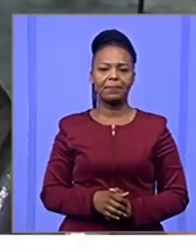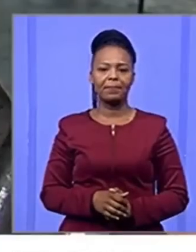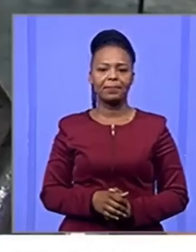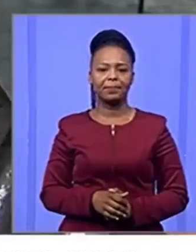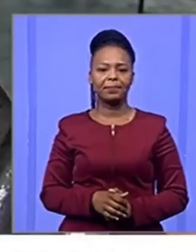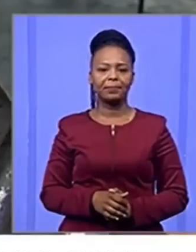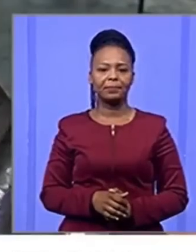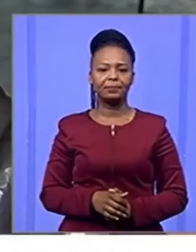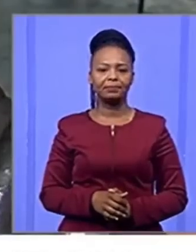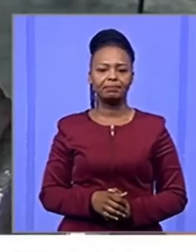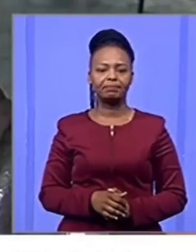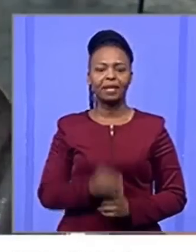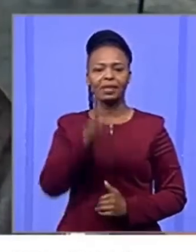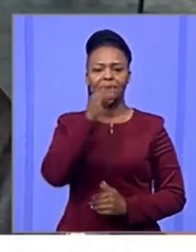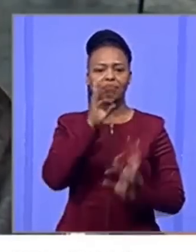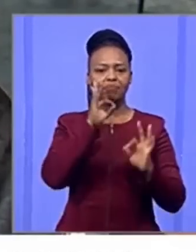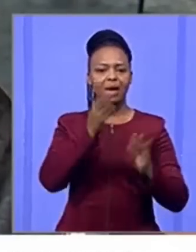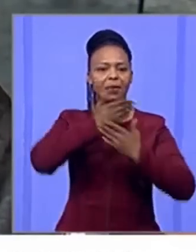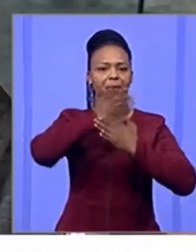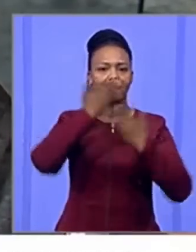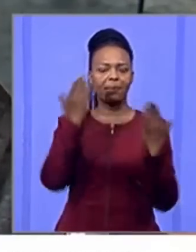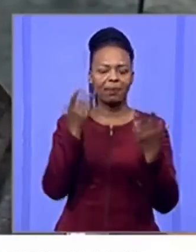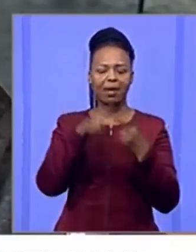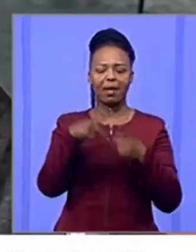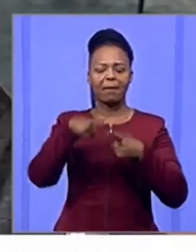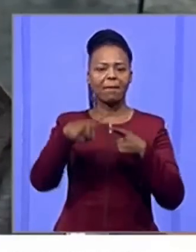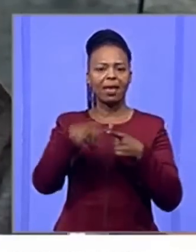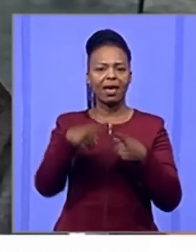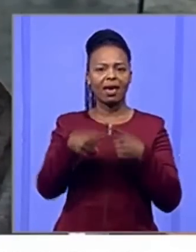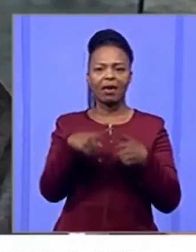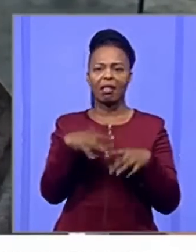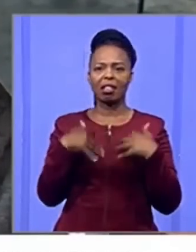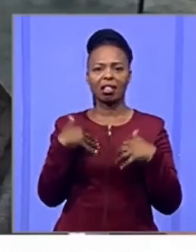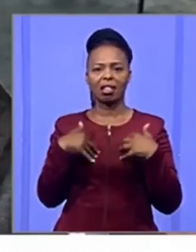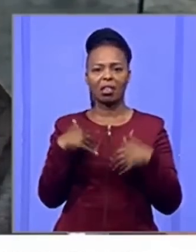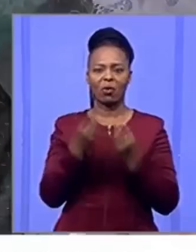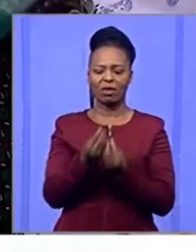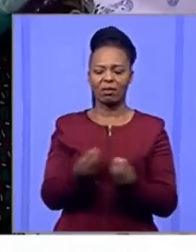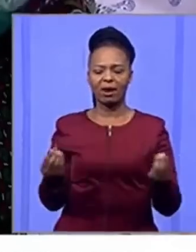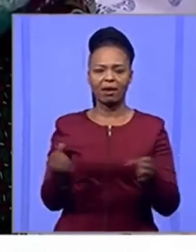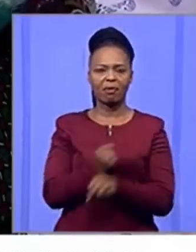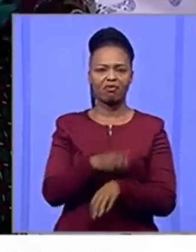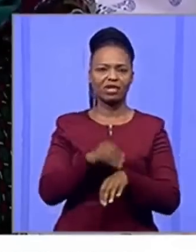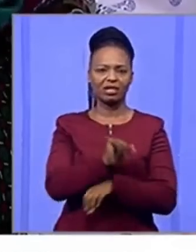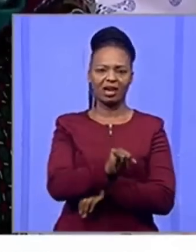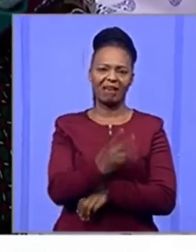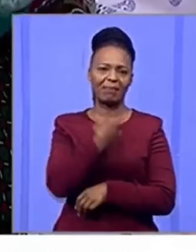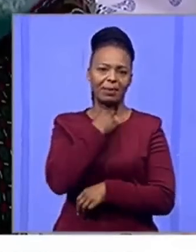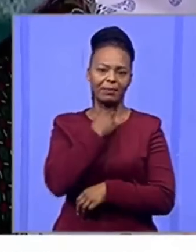She can't speak proper, she can't play, she can't communicate with children her age.